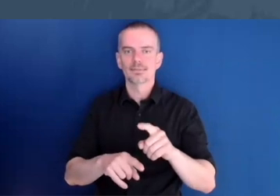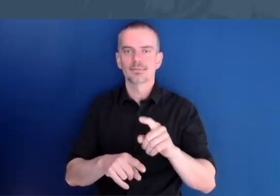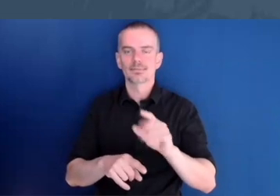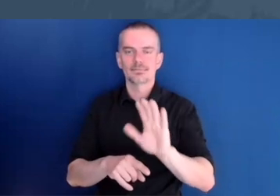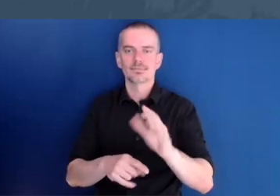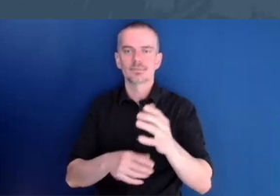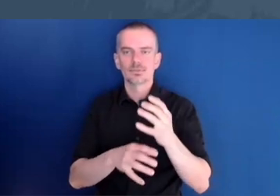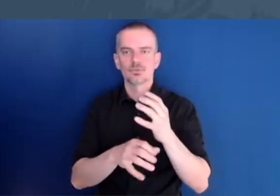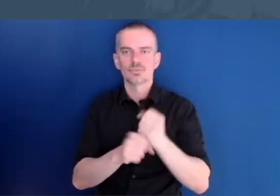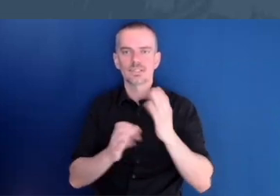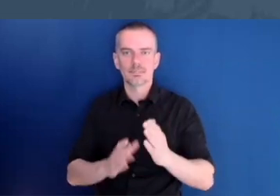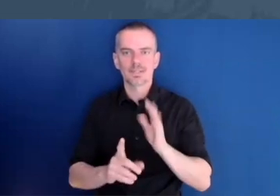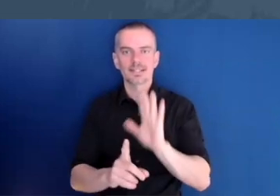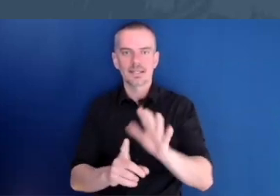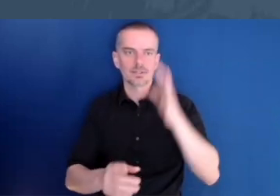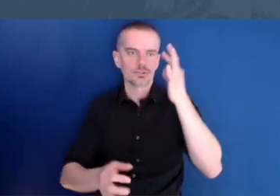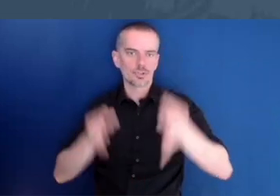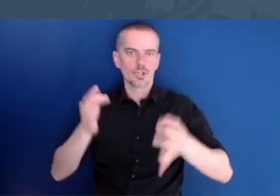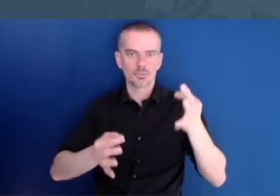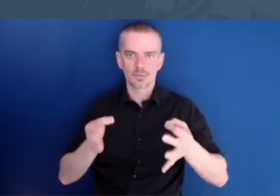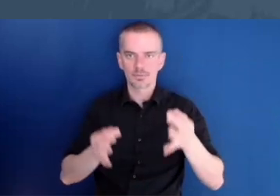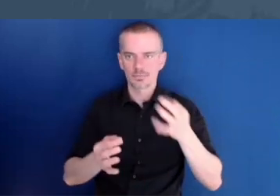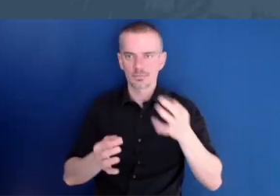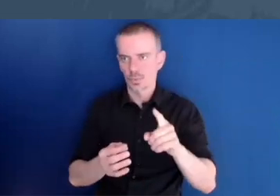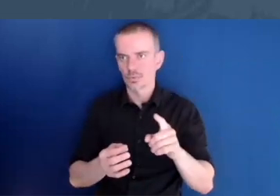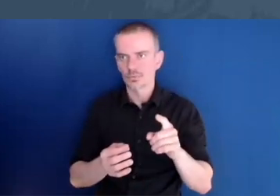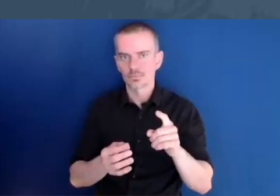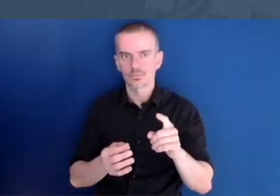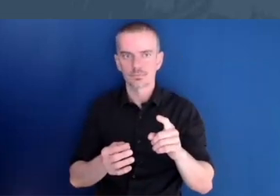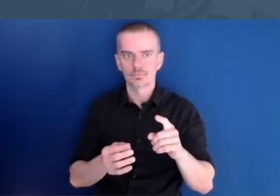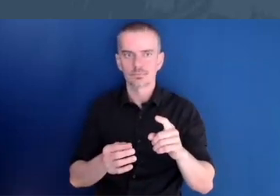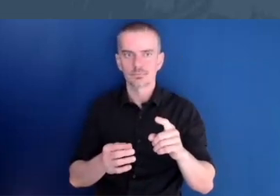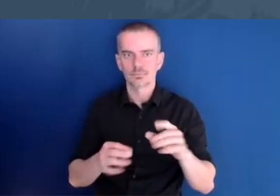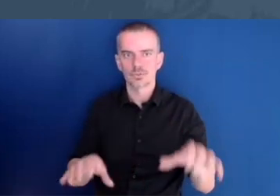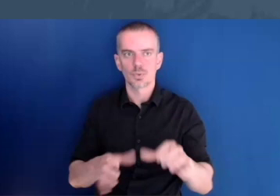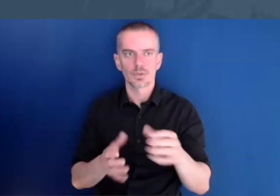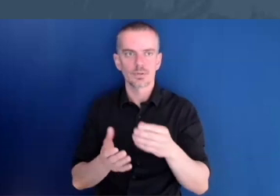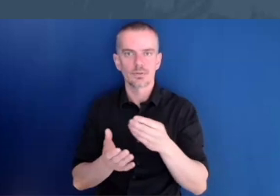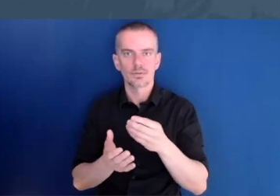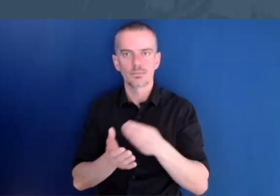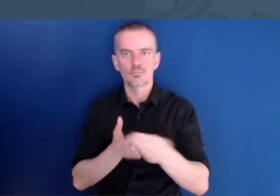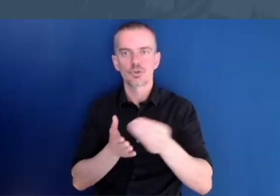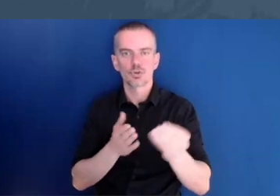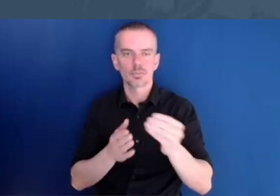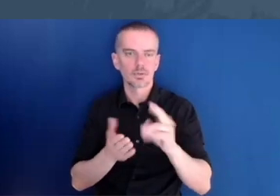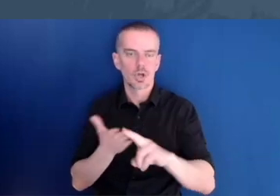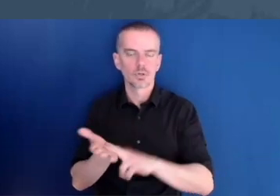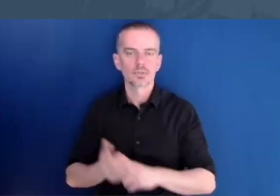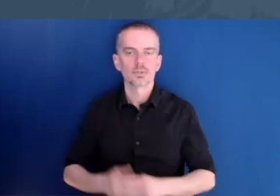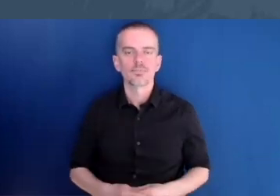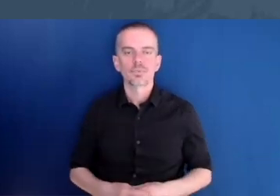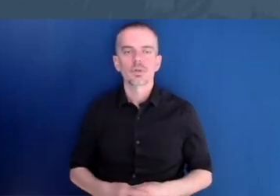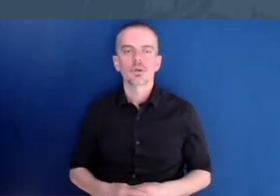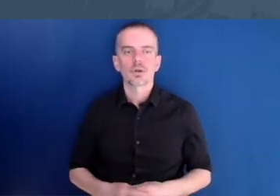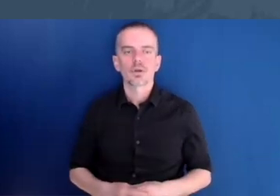recipient's judgment, right, in carrying out these procurement contracts. But again, it's only